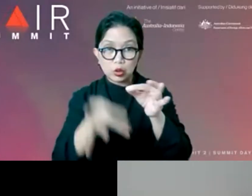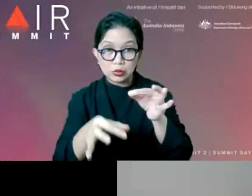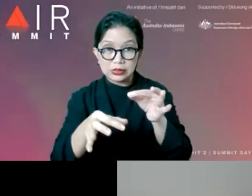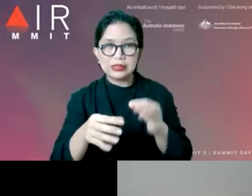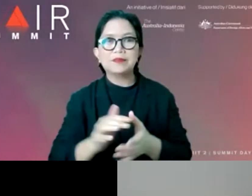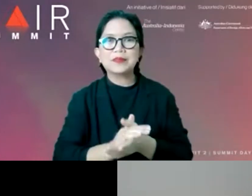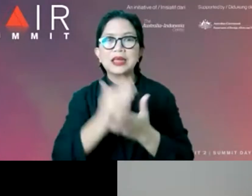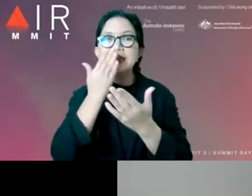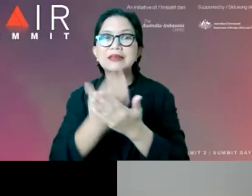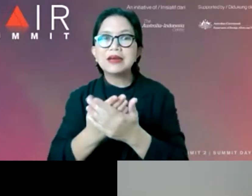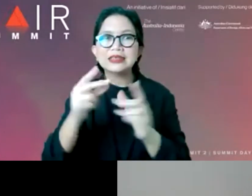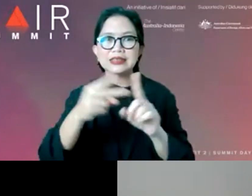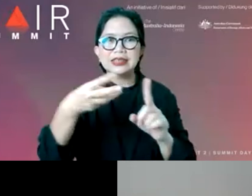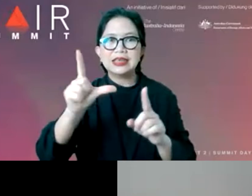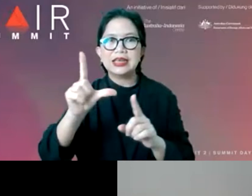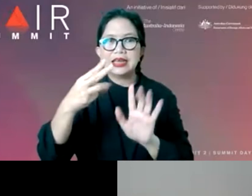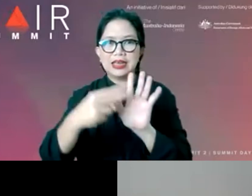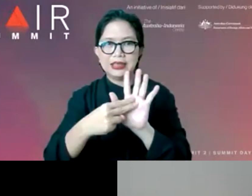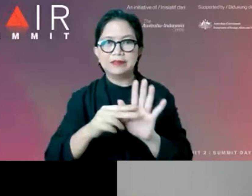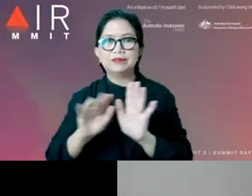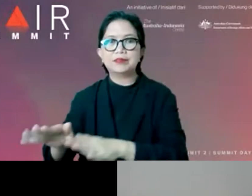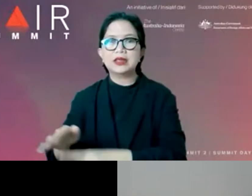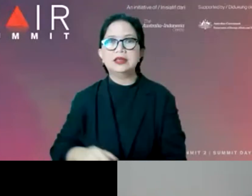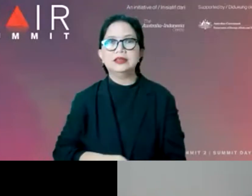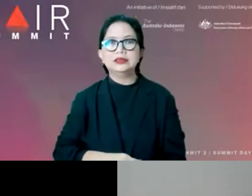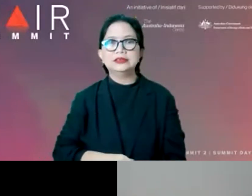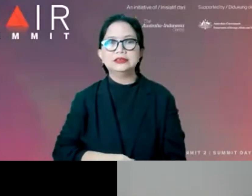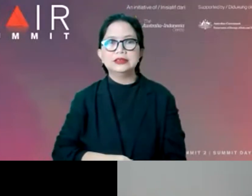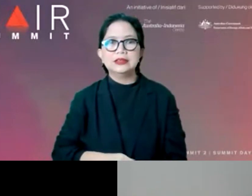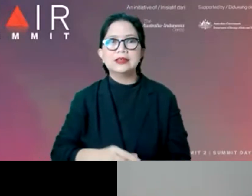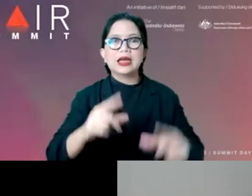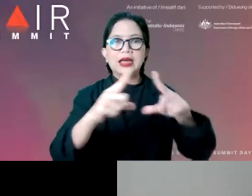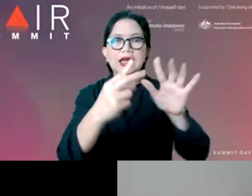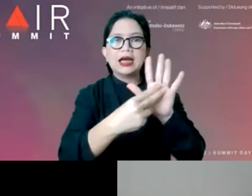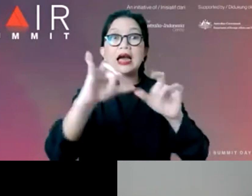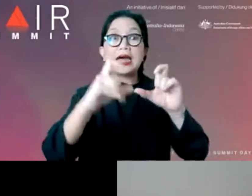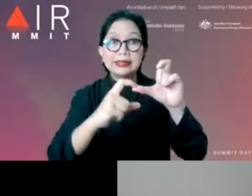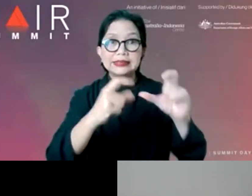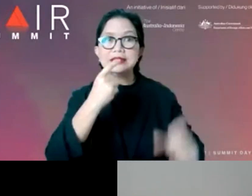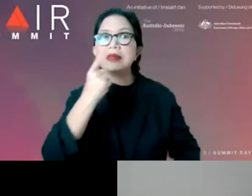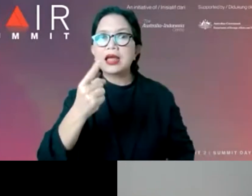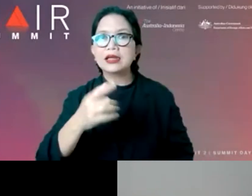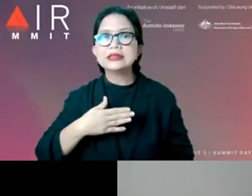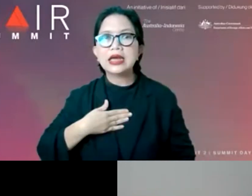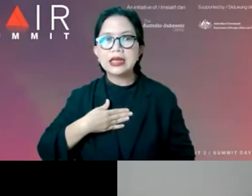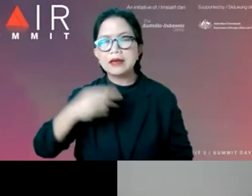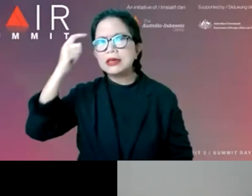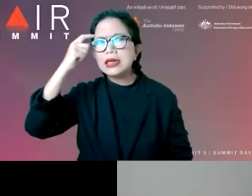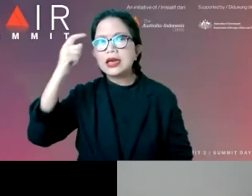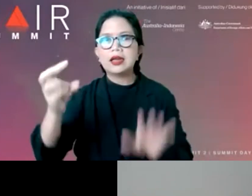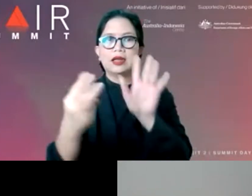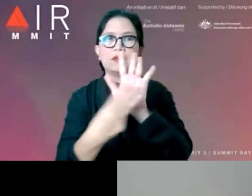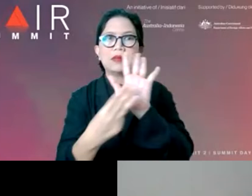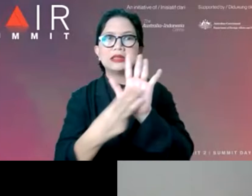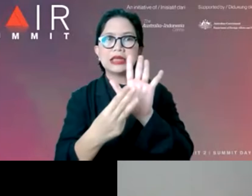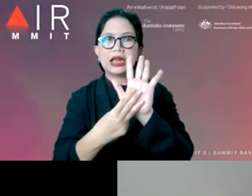think the issue of this integrated system between actors in the province